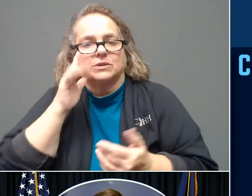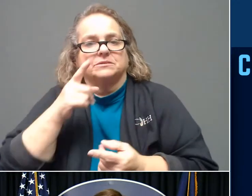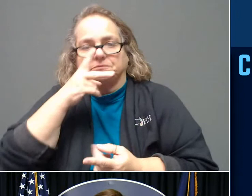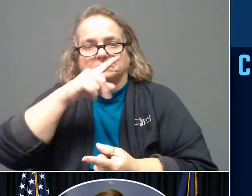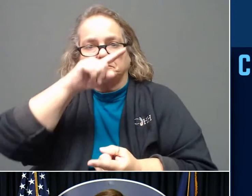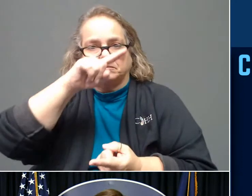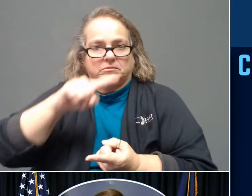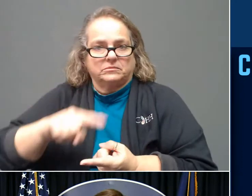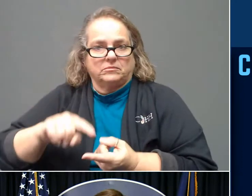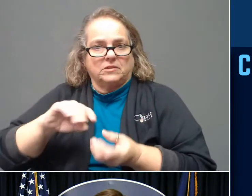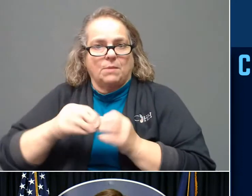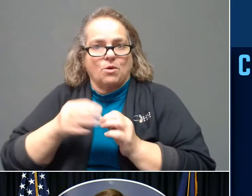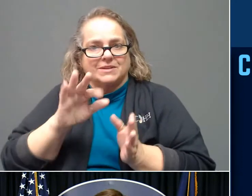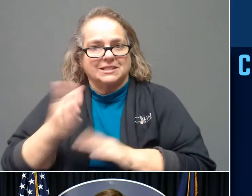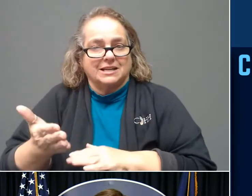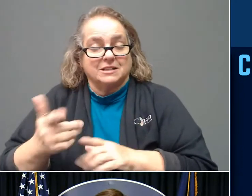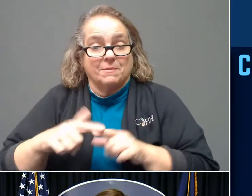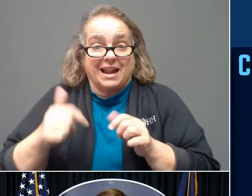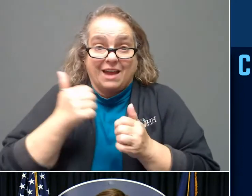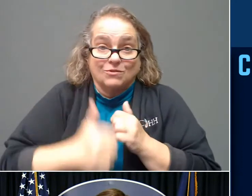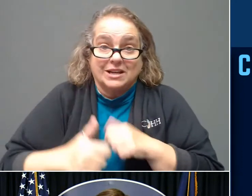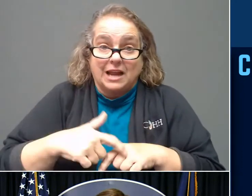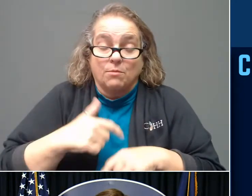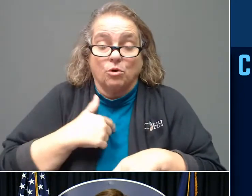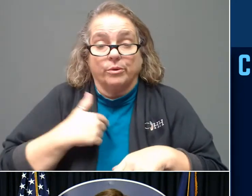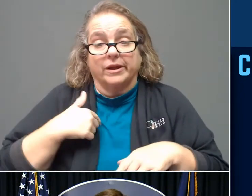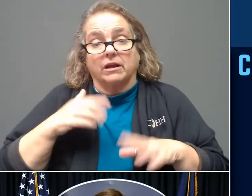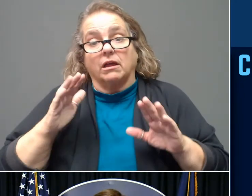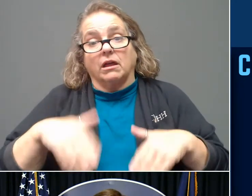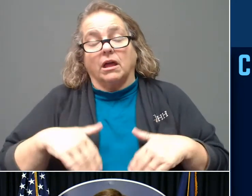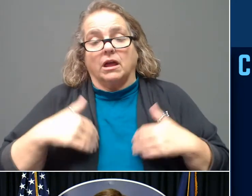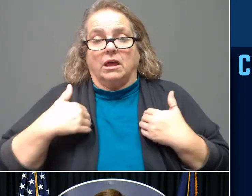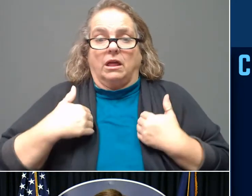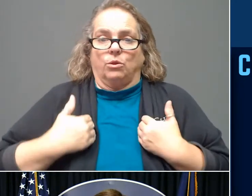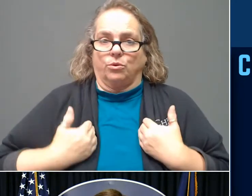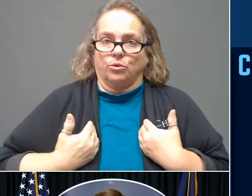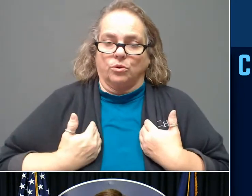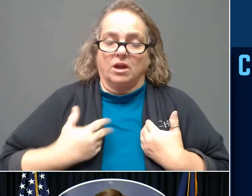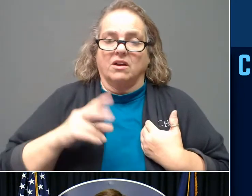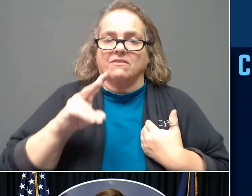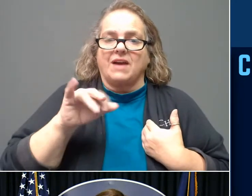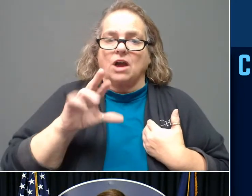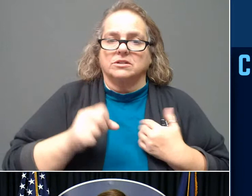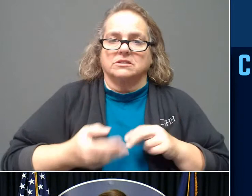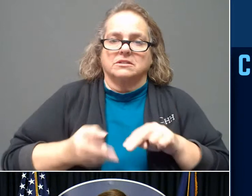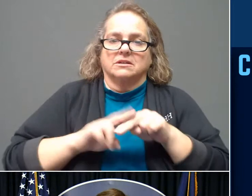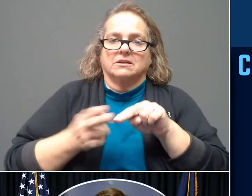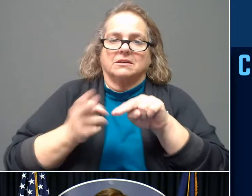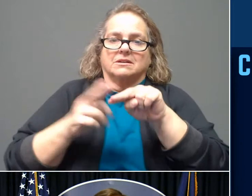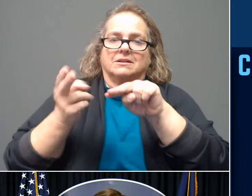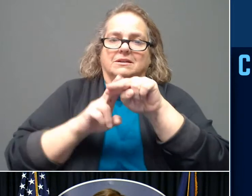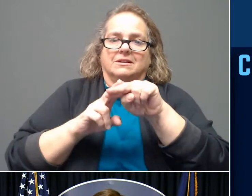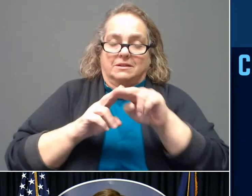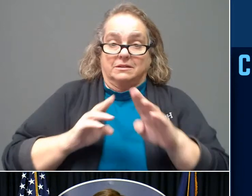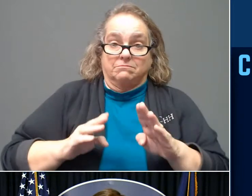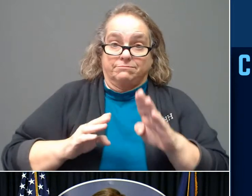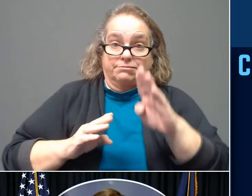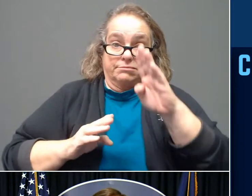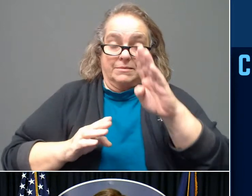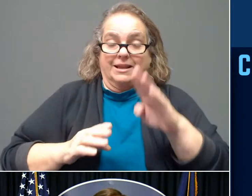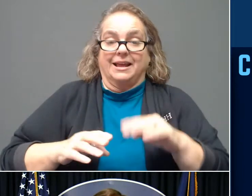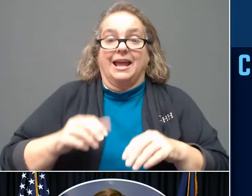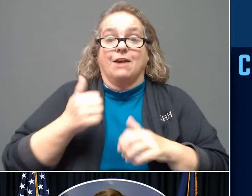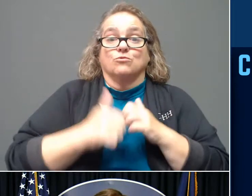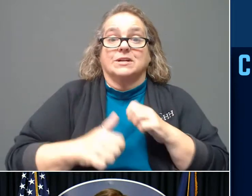every time we get lax and the virus increases, you see the slope up. Every time we even plateau too high, I